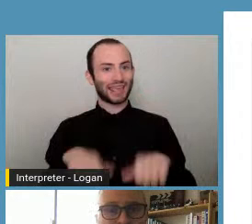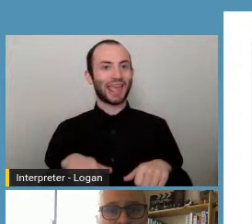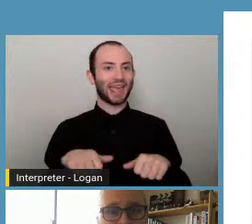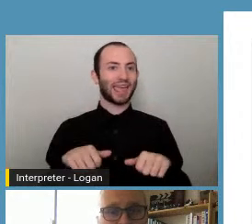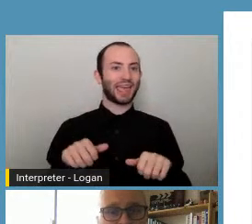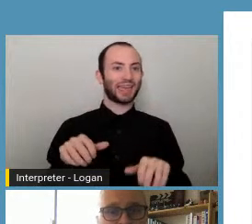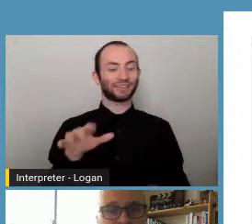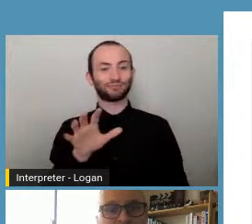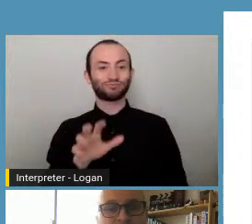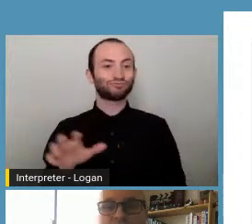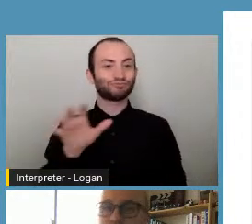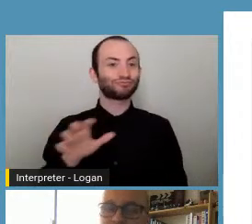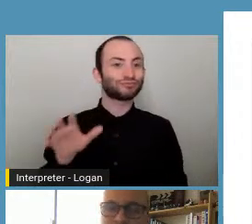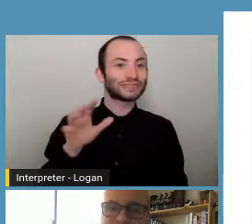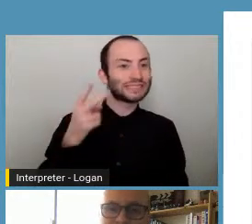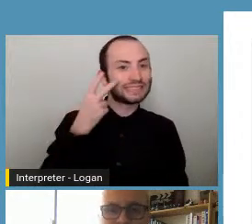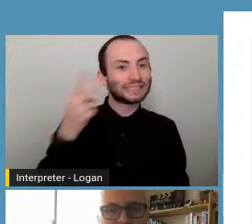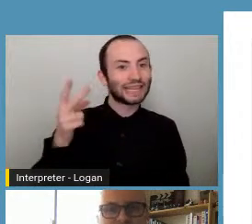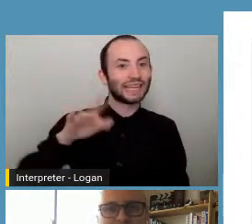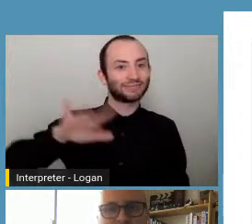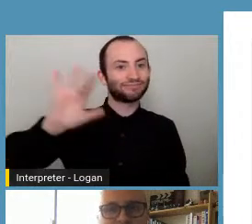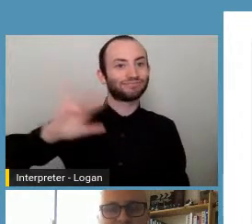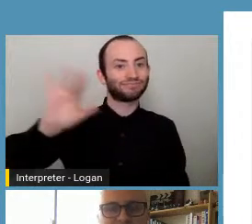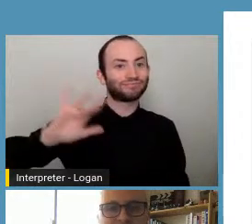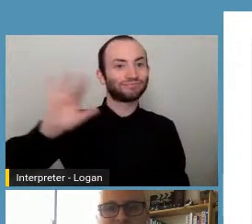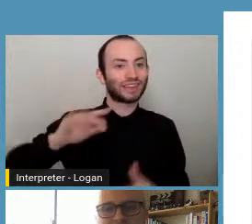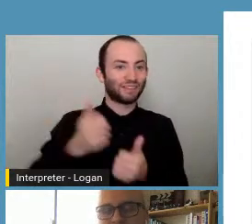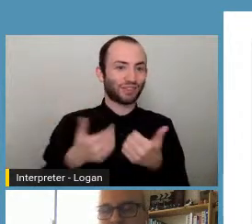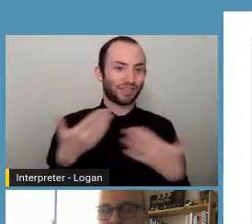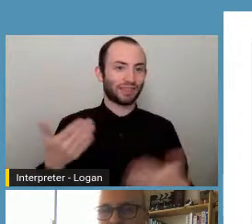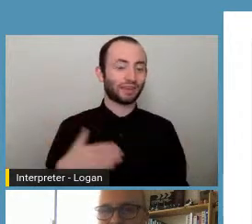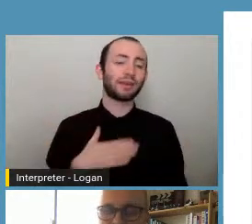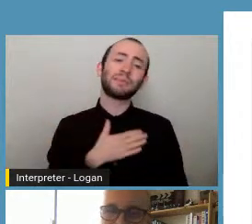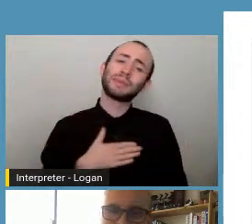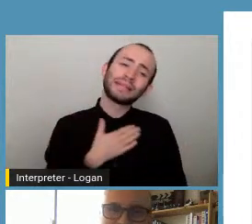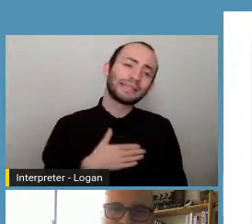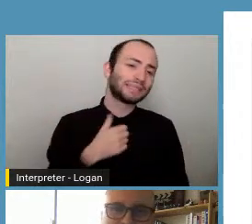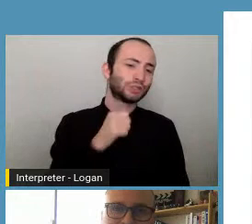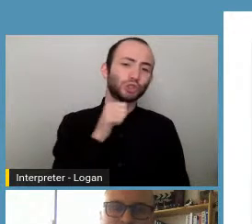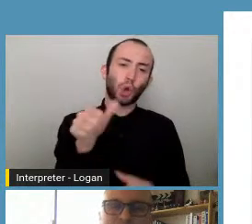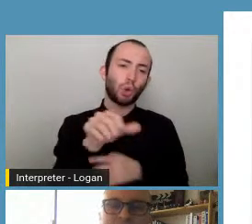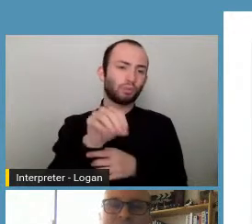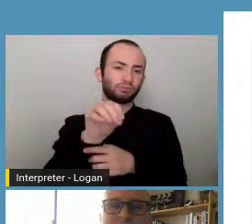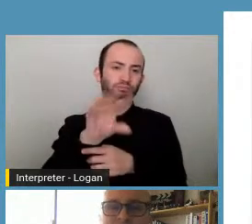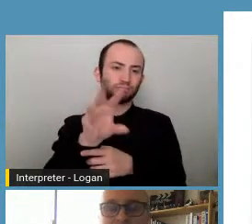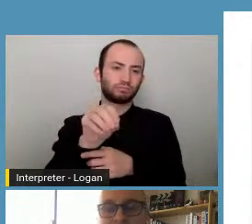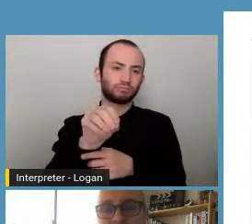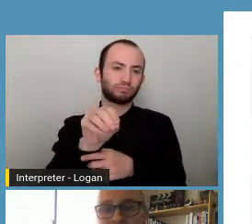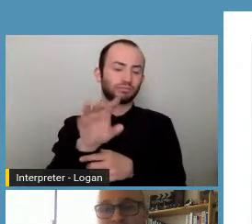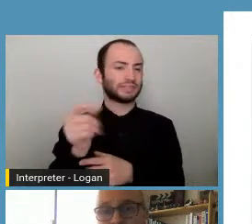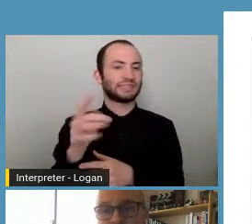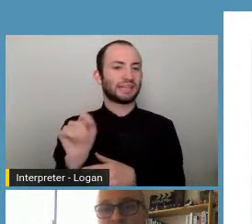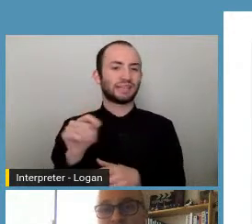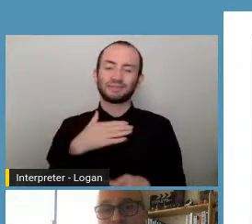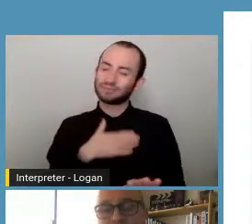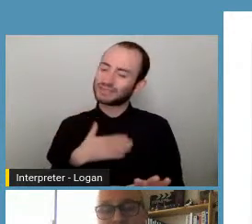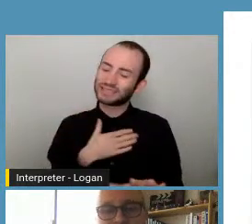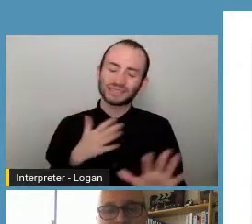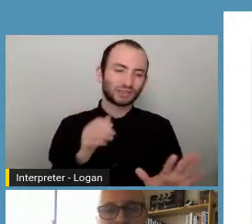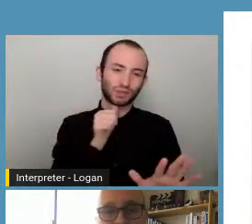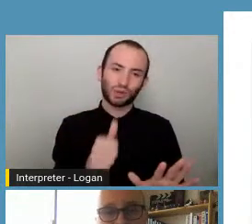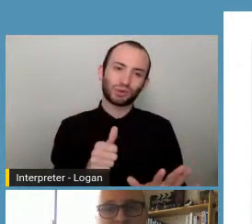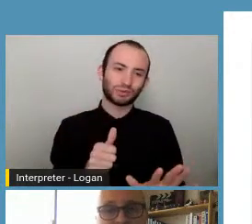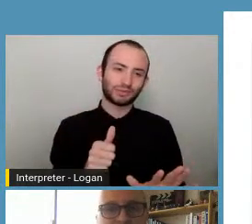a visual user would do it. Also, please don't take photos of text. This is like extremely common on Twitter. Let's